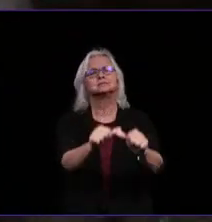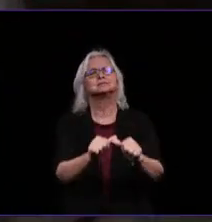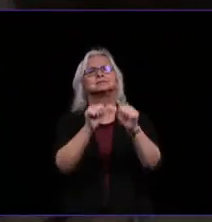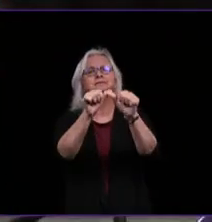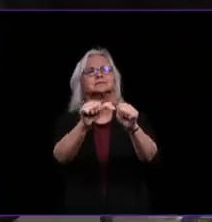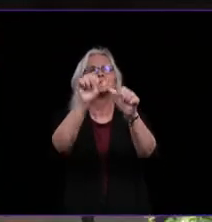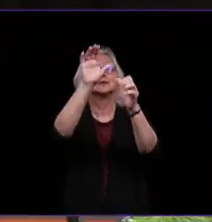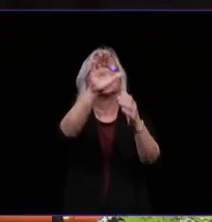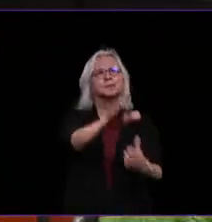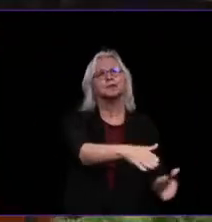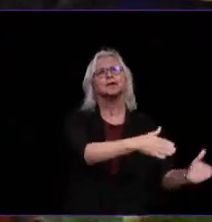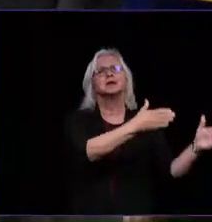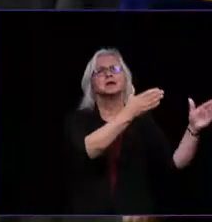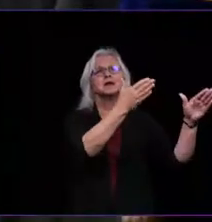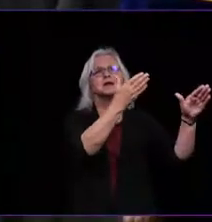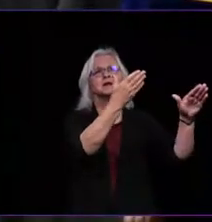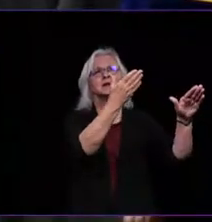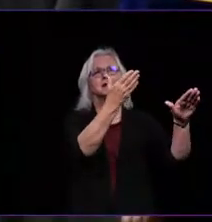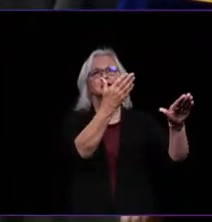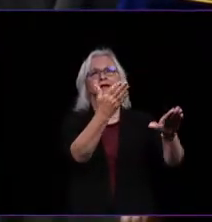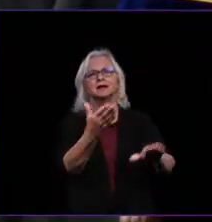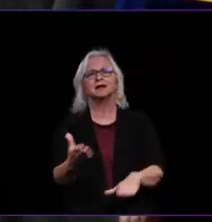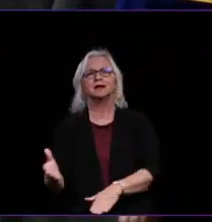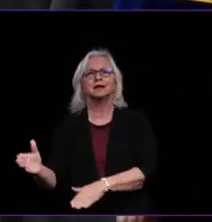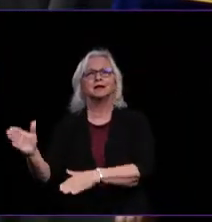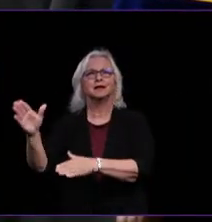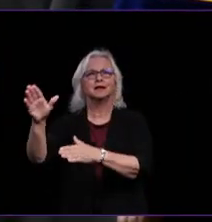banner yet